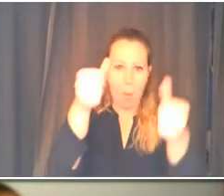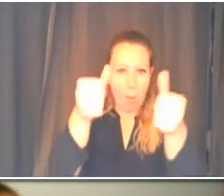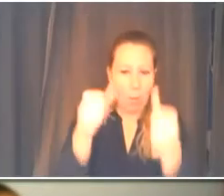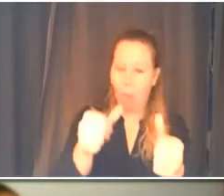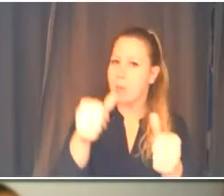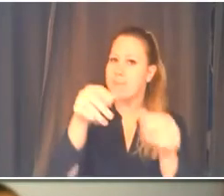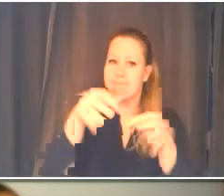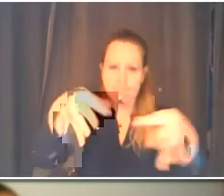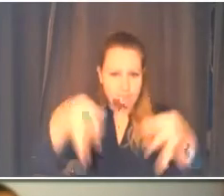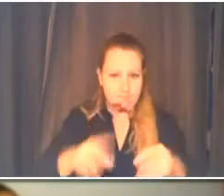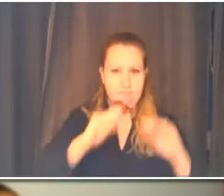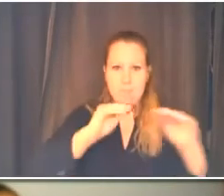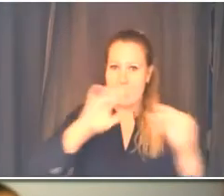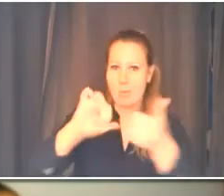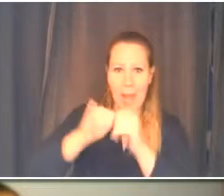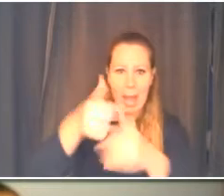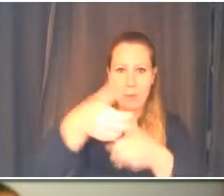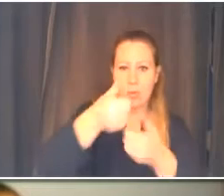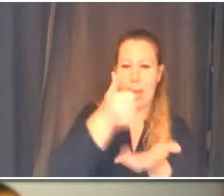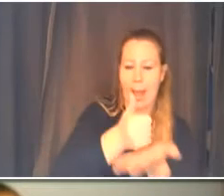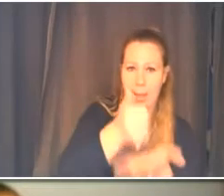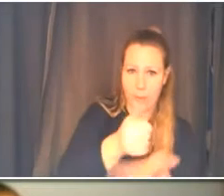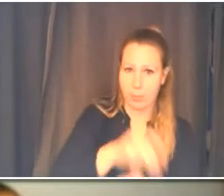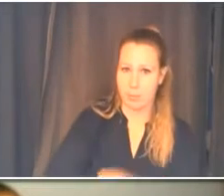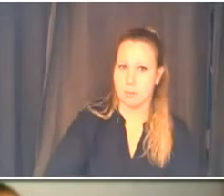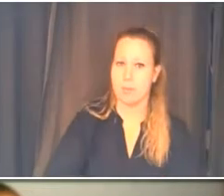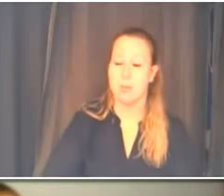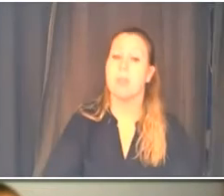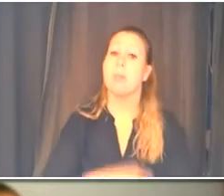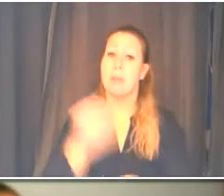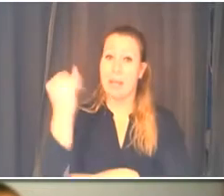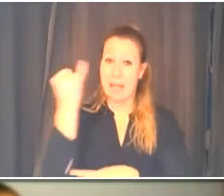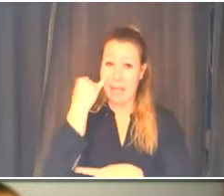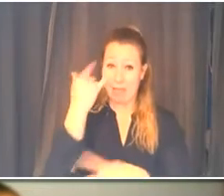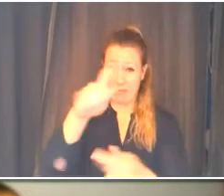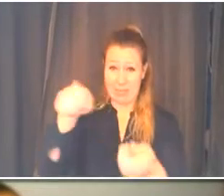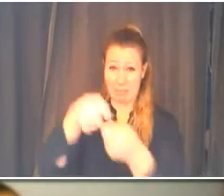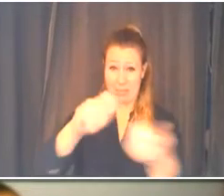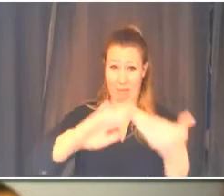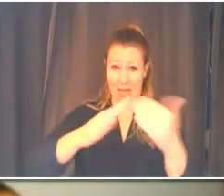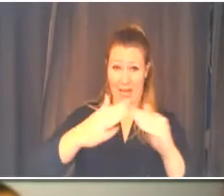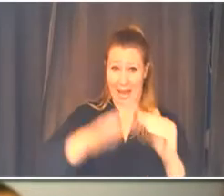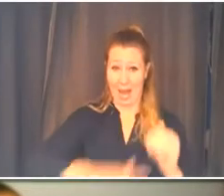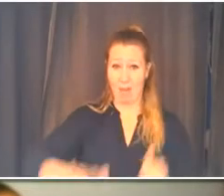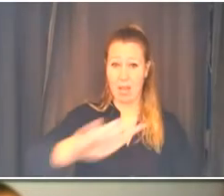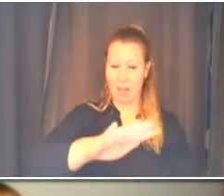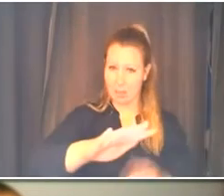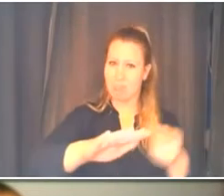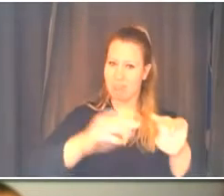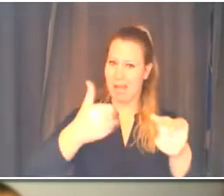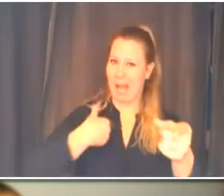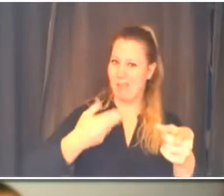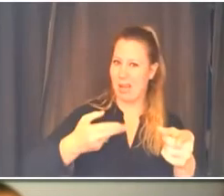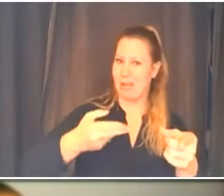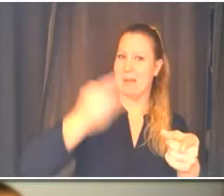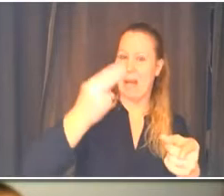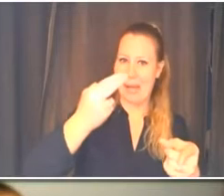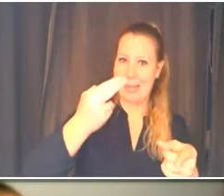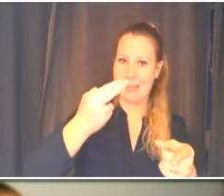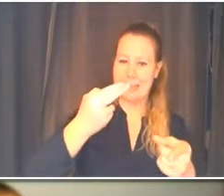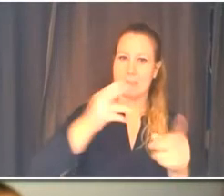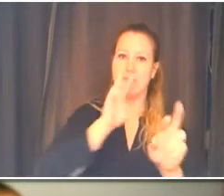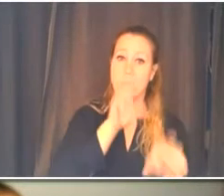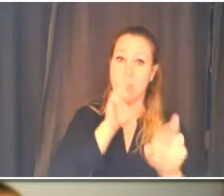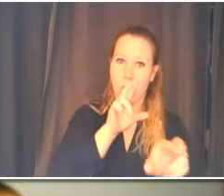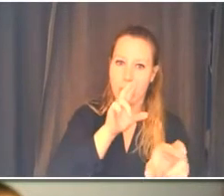invited here today because any opportunity that we have to potentially reach survivors of domestic violence is one that I value I encourage